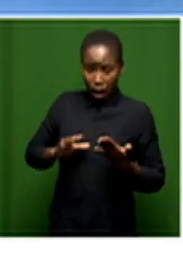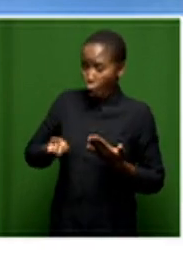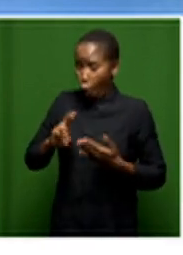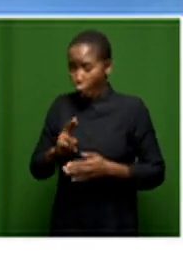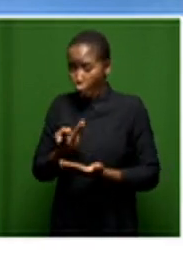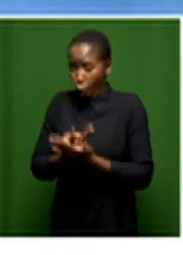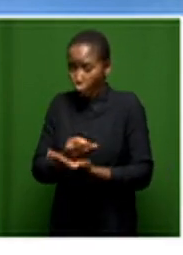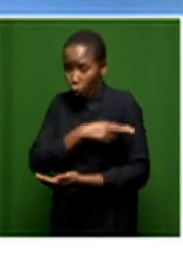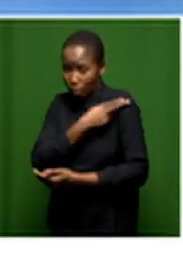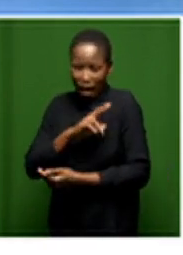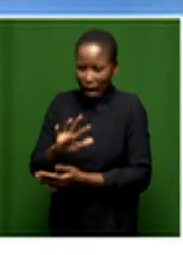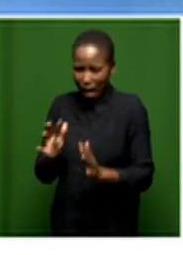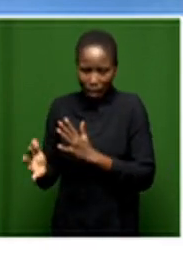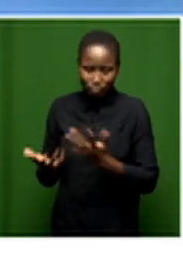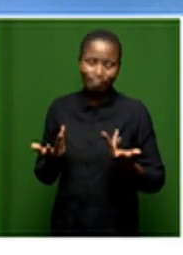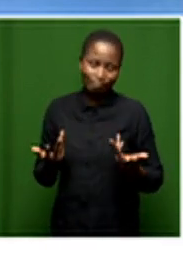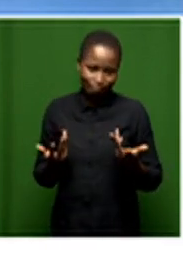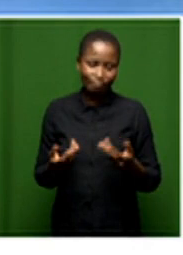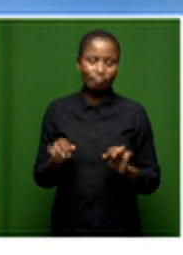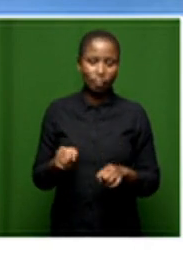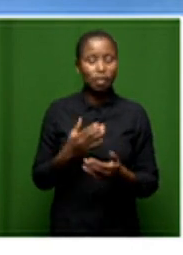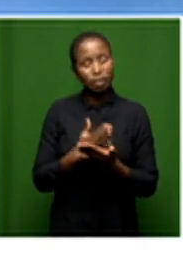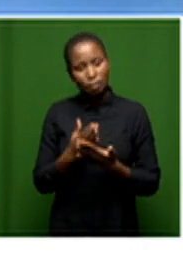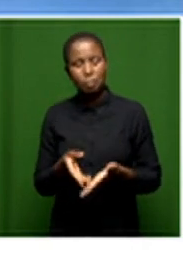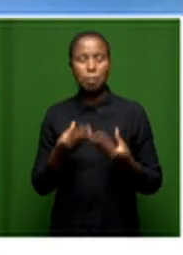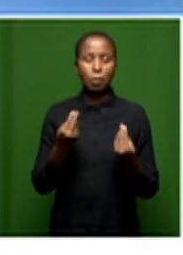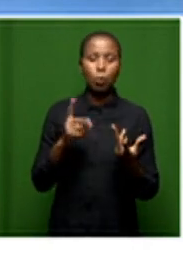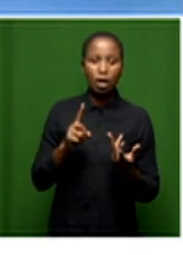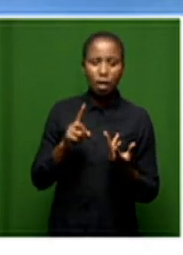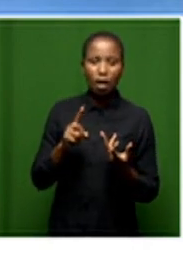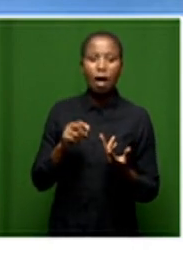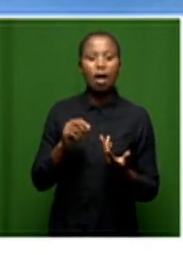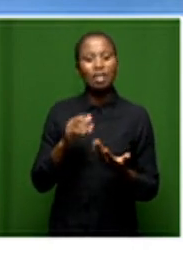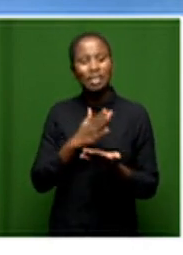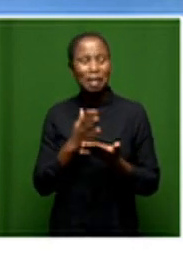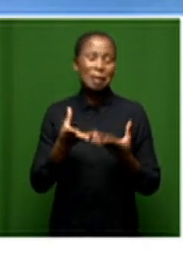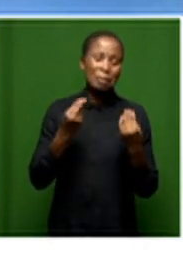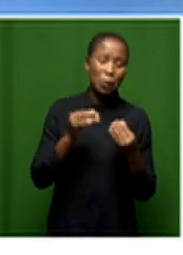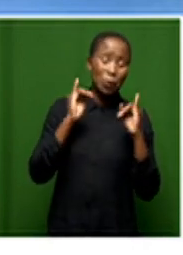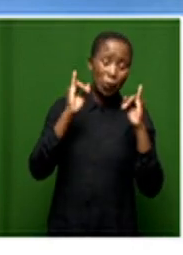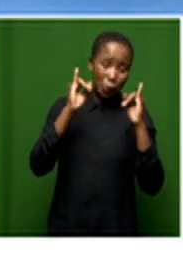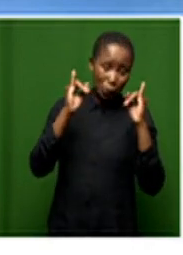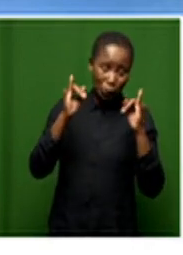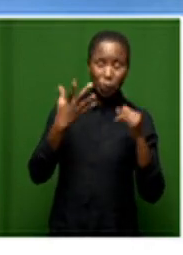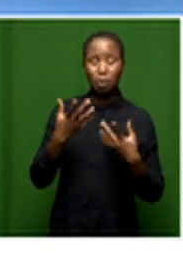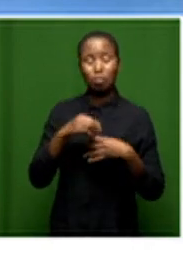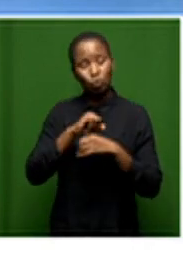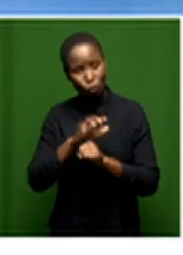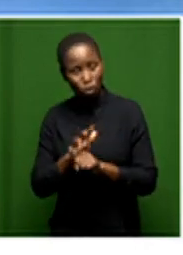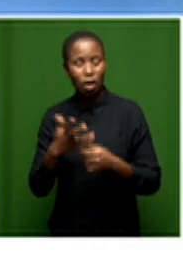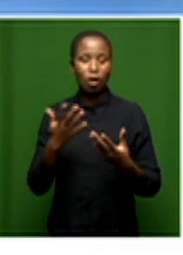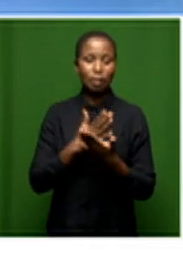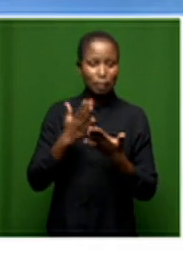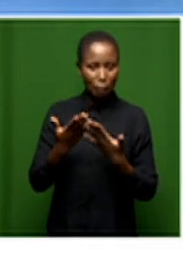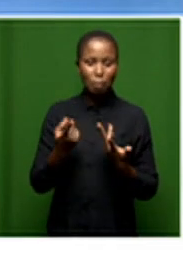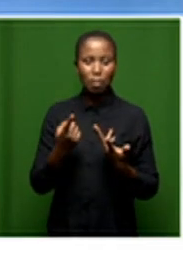vaccine has been shown to prevent death and hospitalization and severe and critical COVID. And so I would